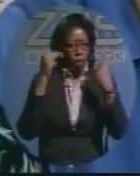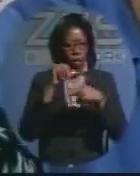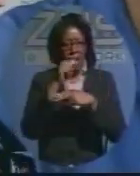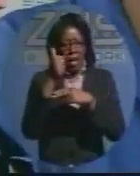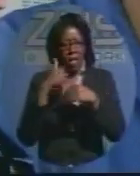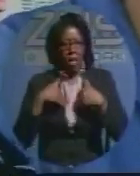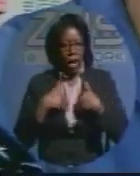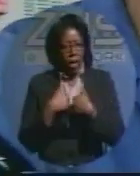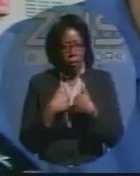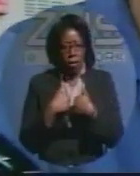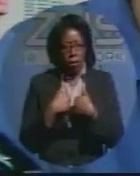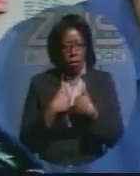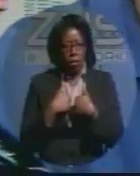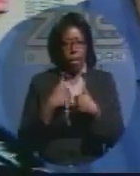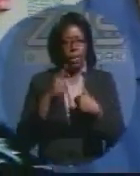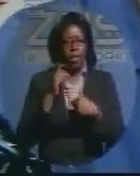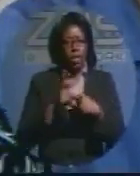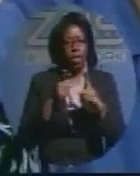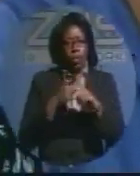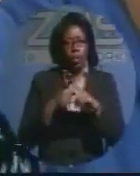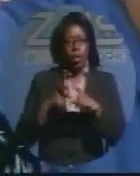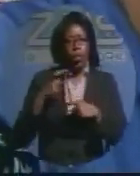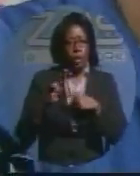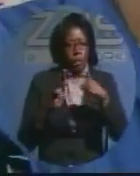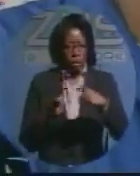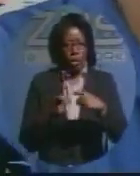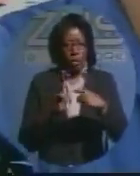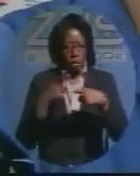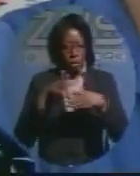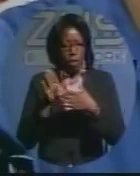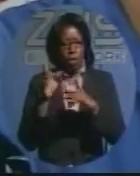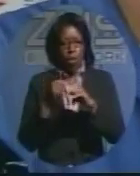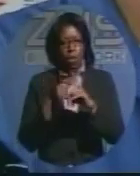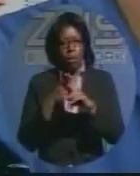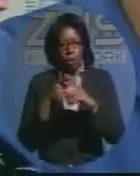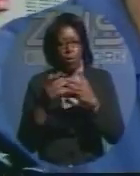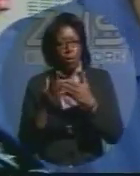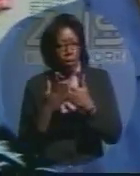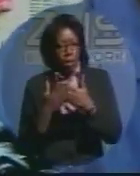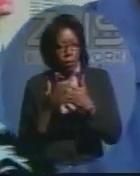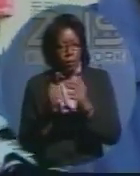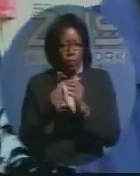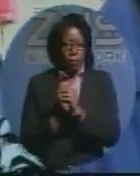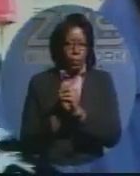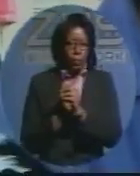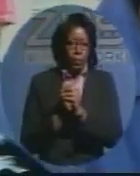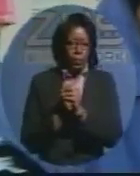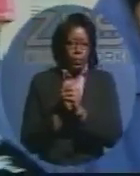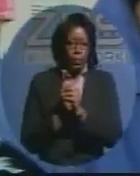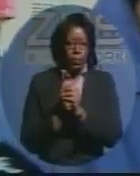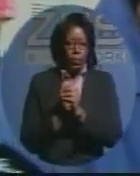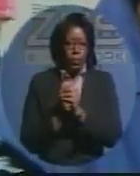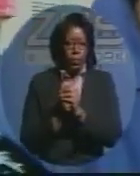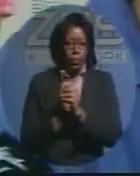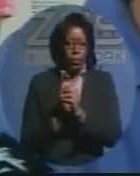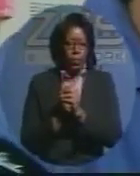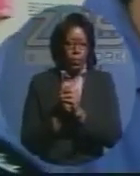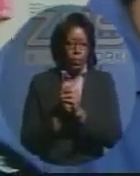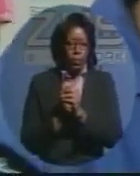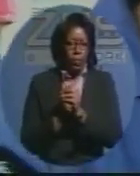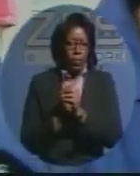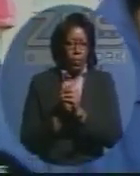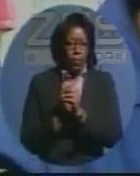you're mistreating your dog, you should be prosecuted. Any animal that you mistreat, you should prosecute the owner,